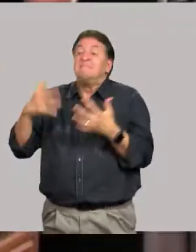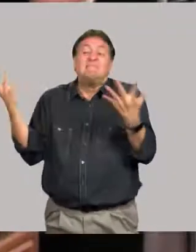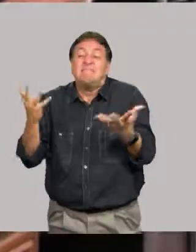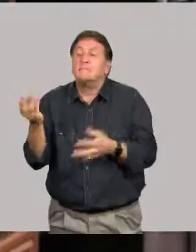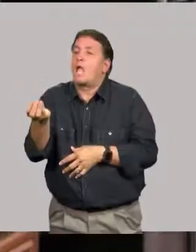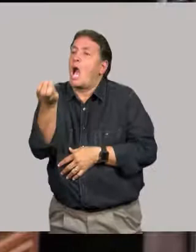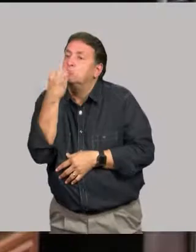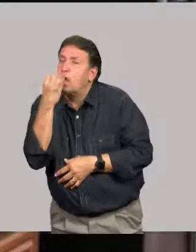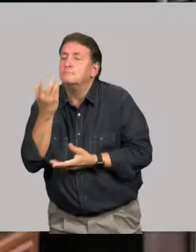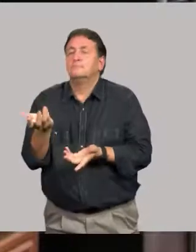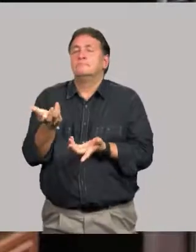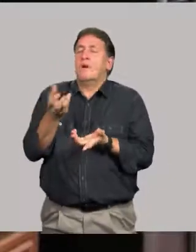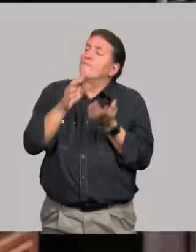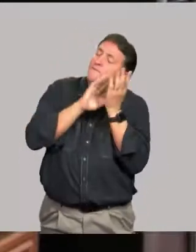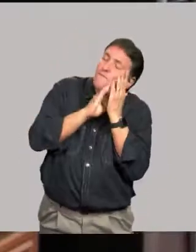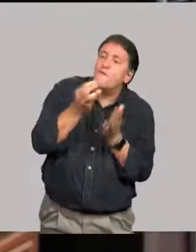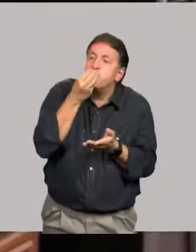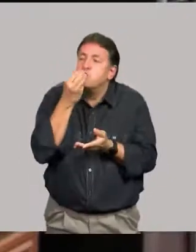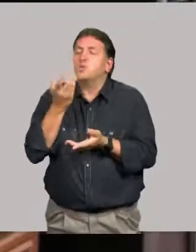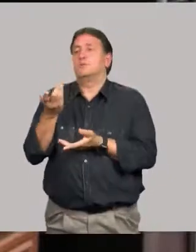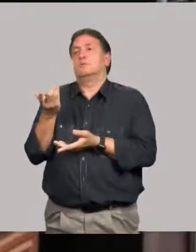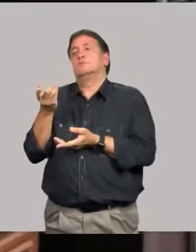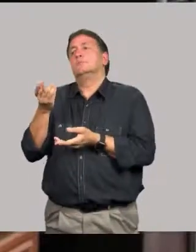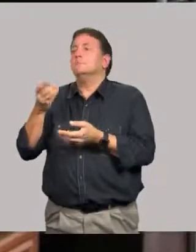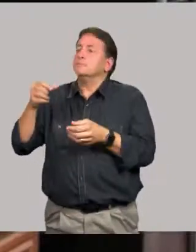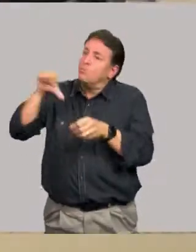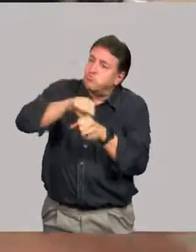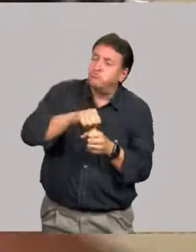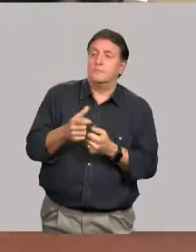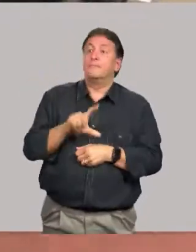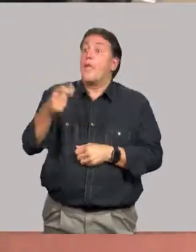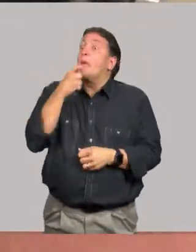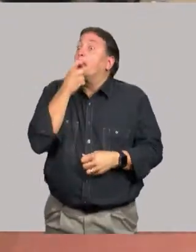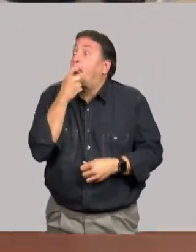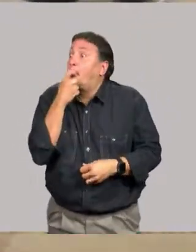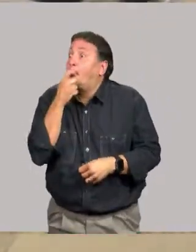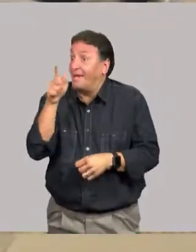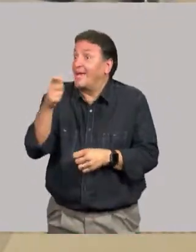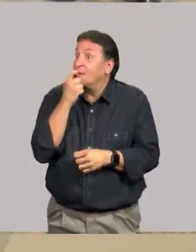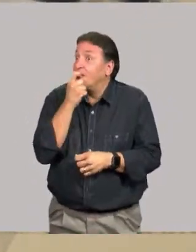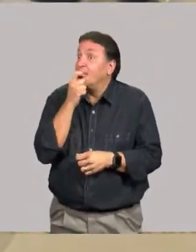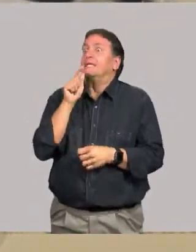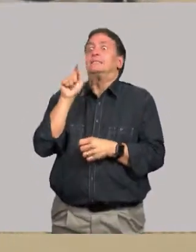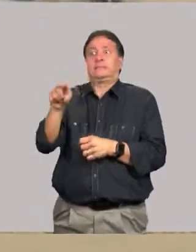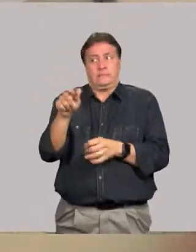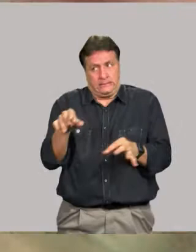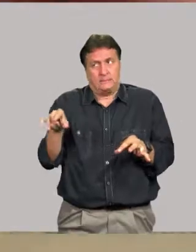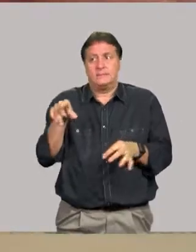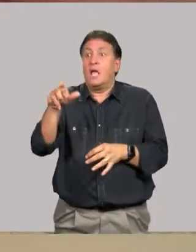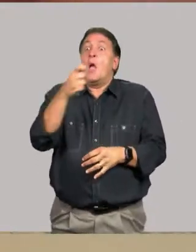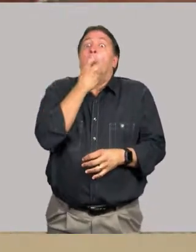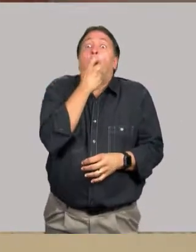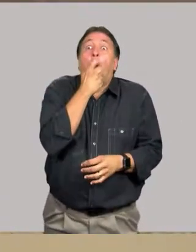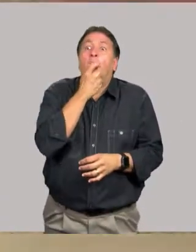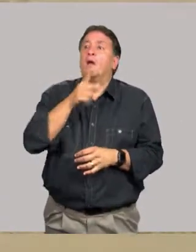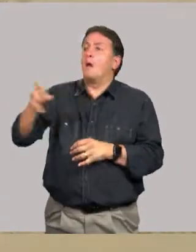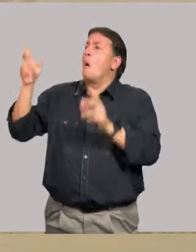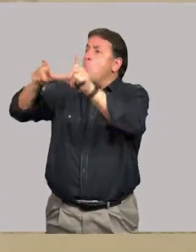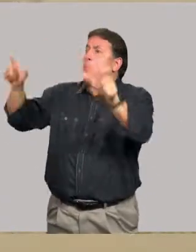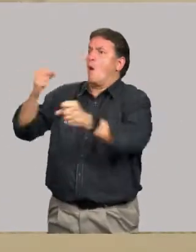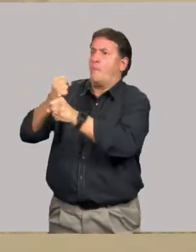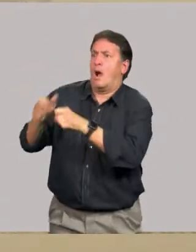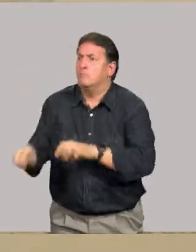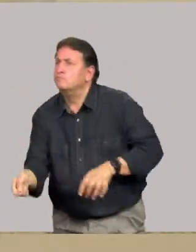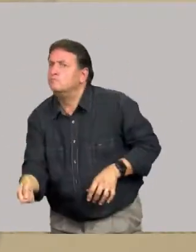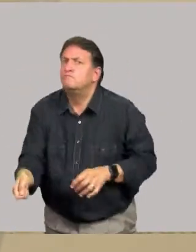a good idea. Yeah. Don't let your family get stranded during a catastrophe. Keep enough cash to buy food, fuel,